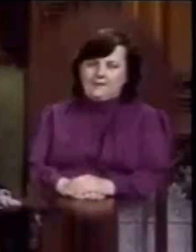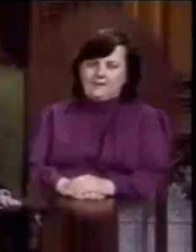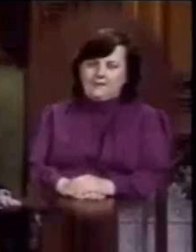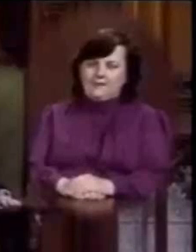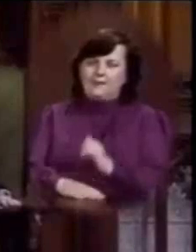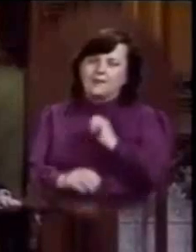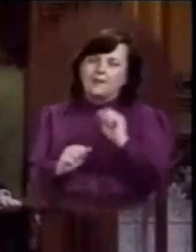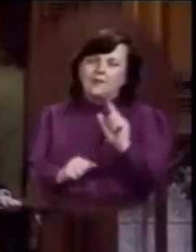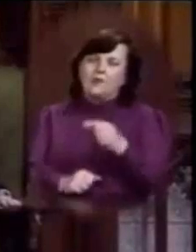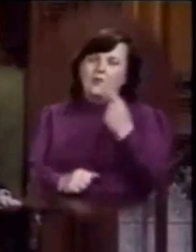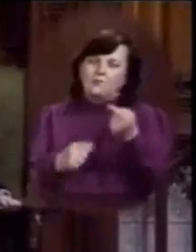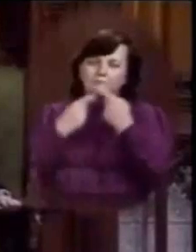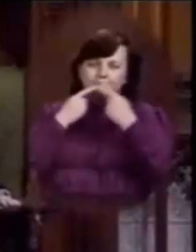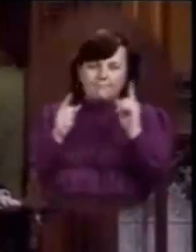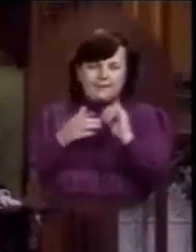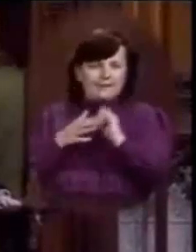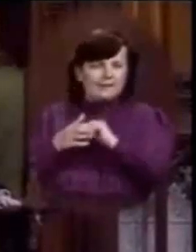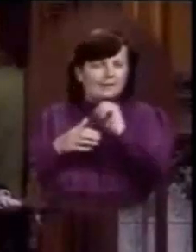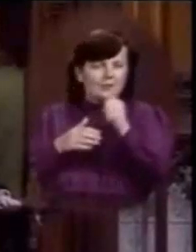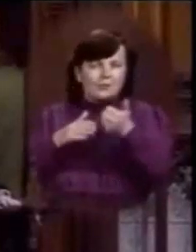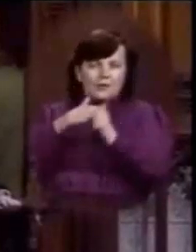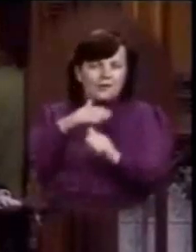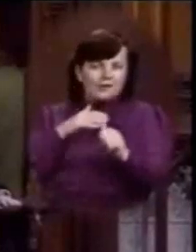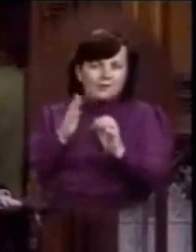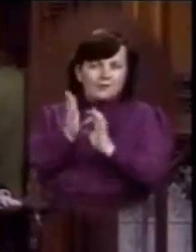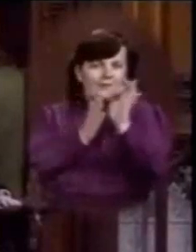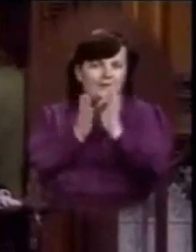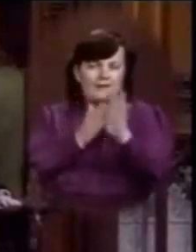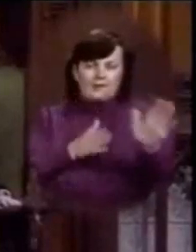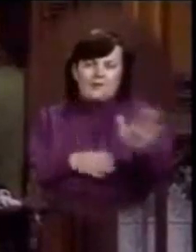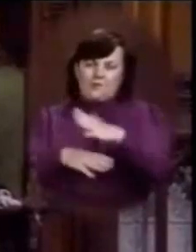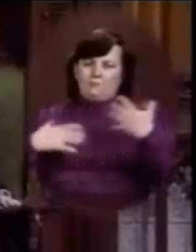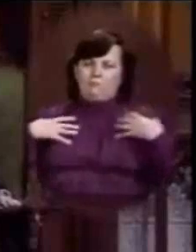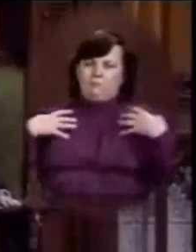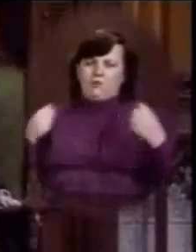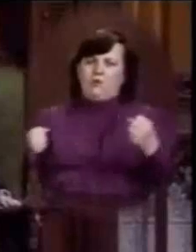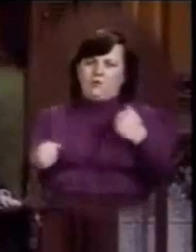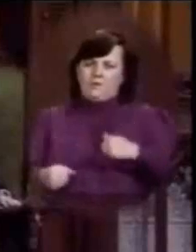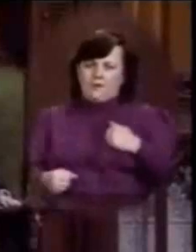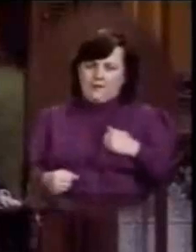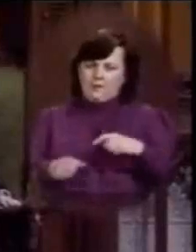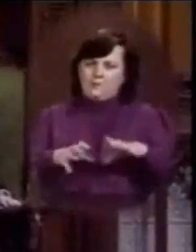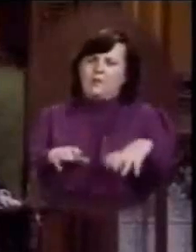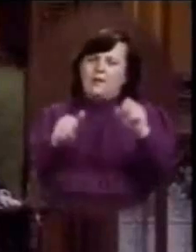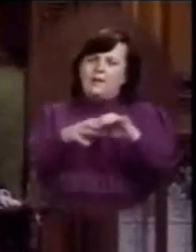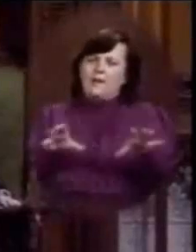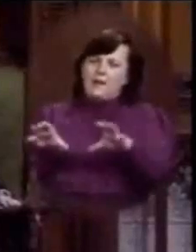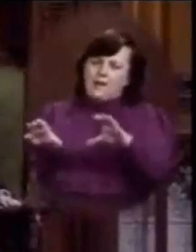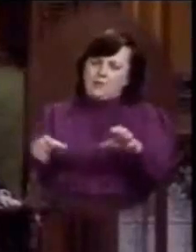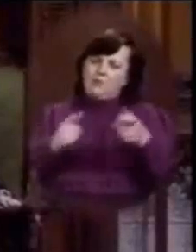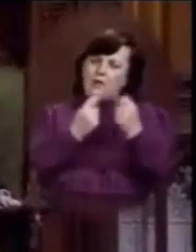And I will only say that I don't underestimate Canada's courage in taking this step in partnership with its giant